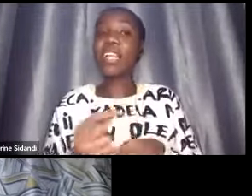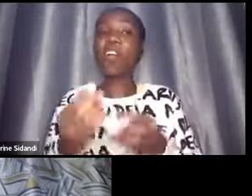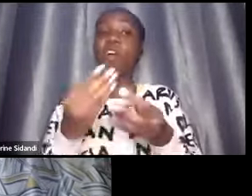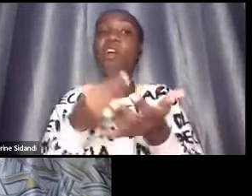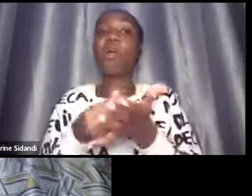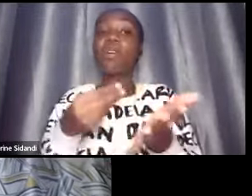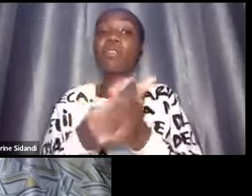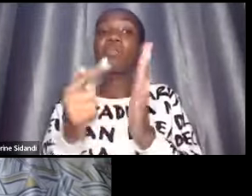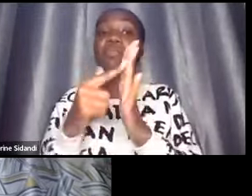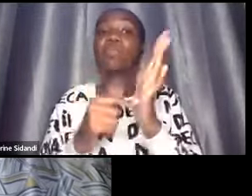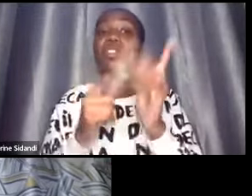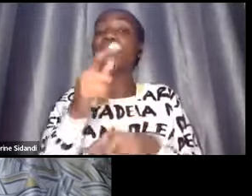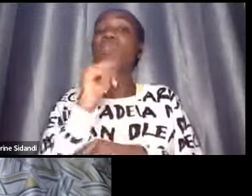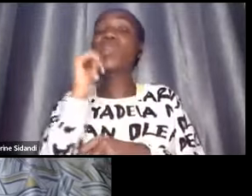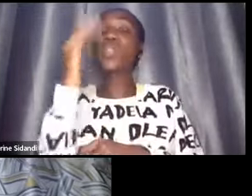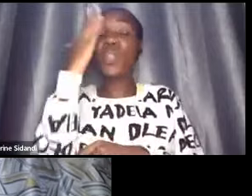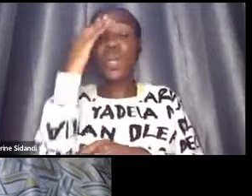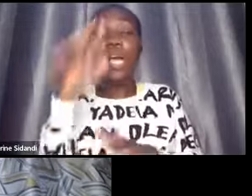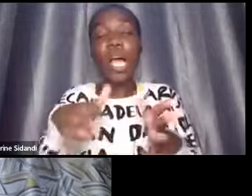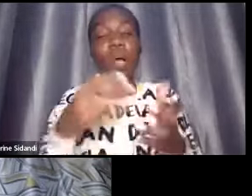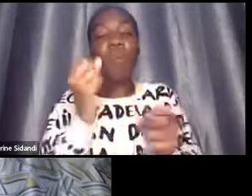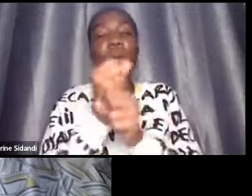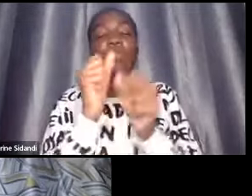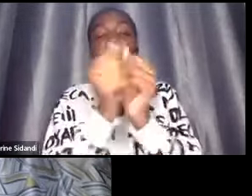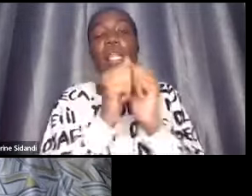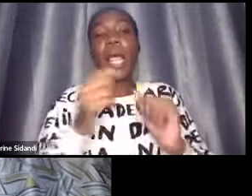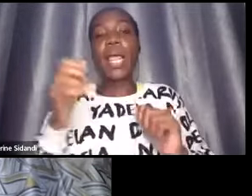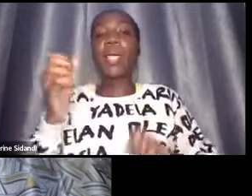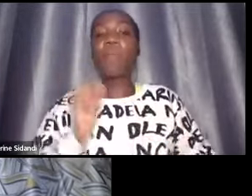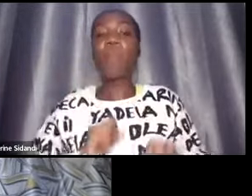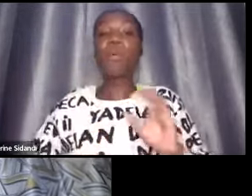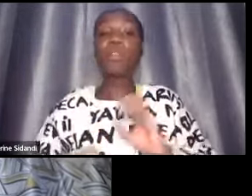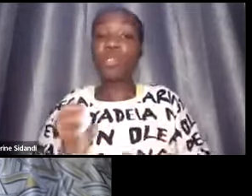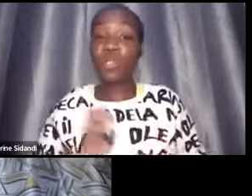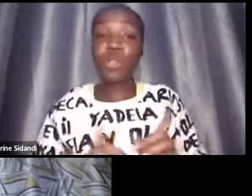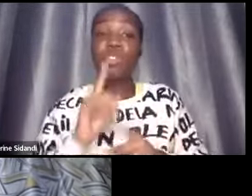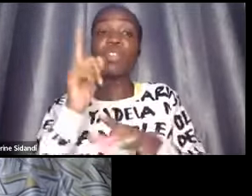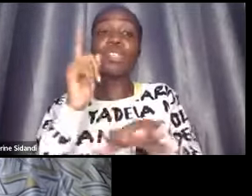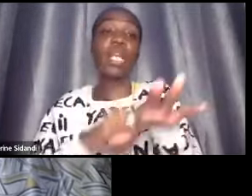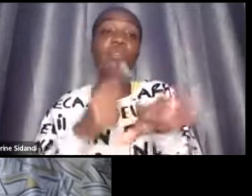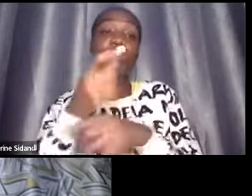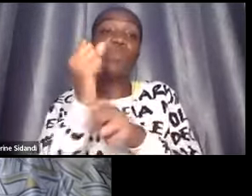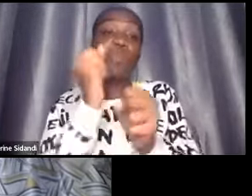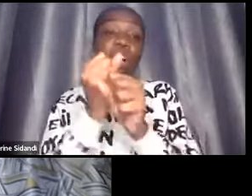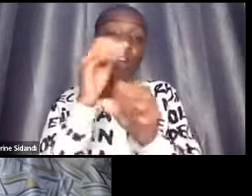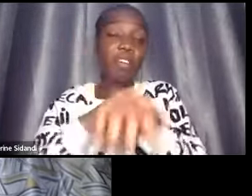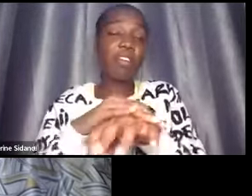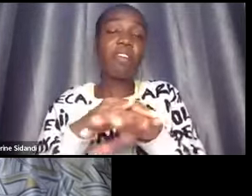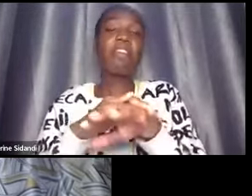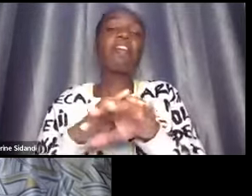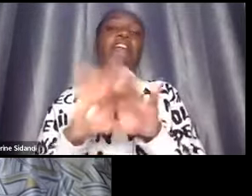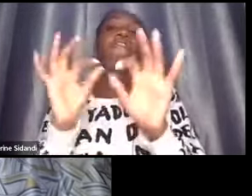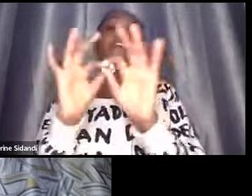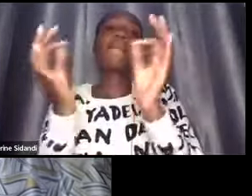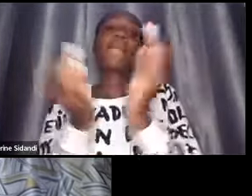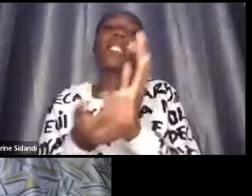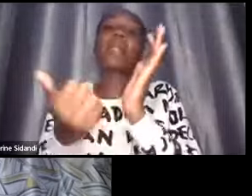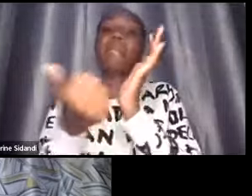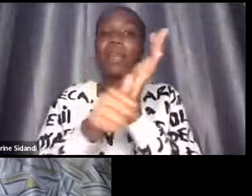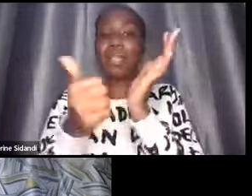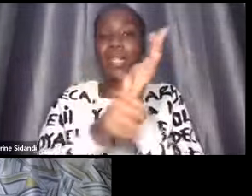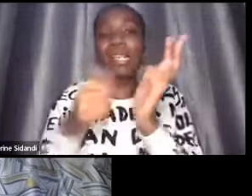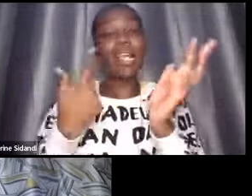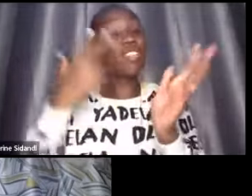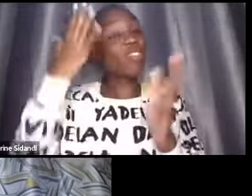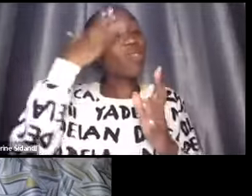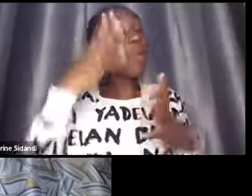with emotions. So you'll find that when we are dealing with family matters or marital issues, we know people are at different emotional